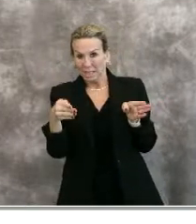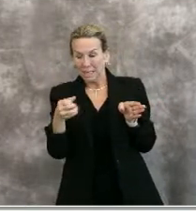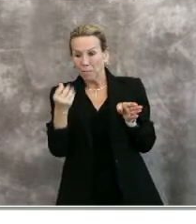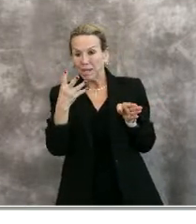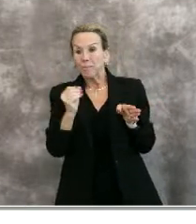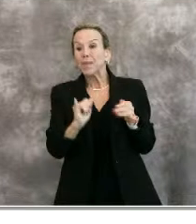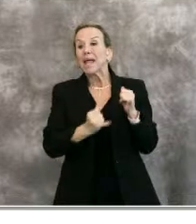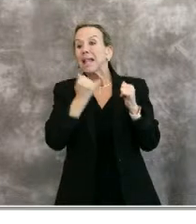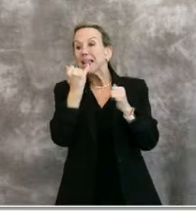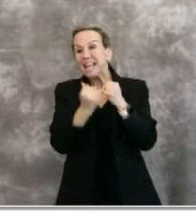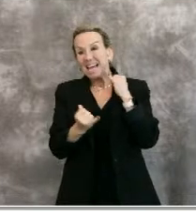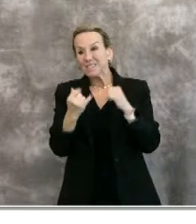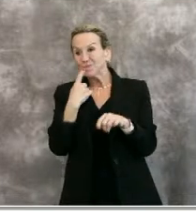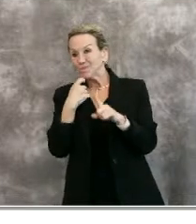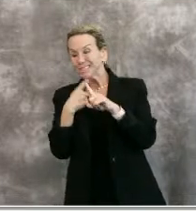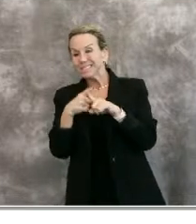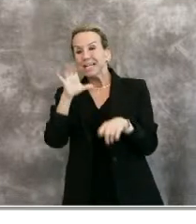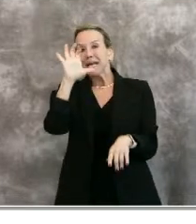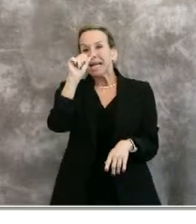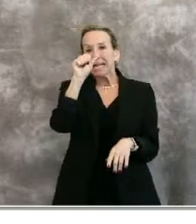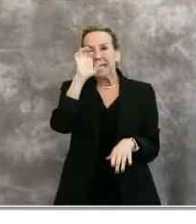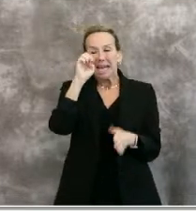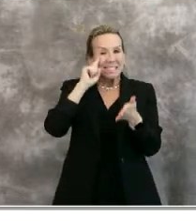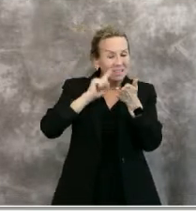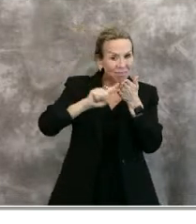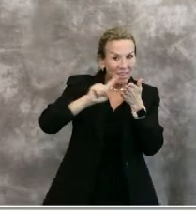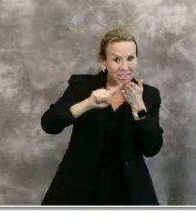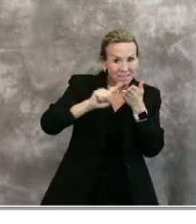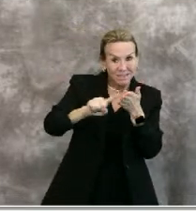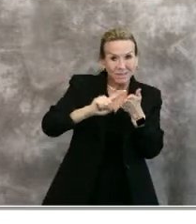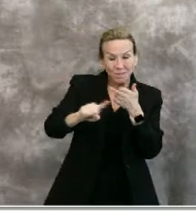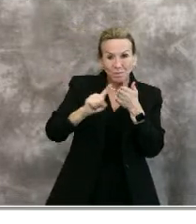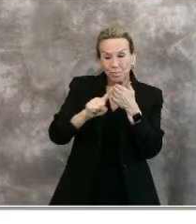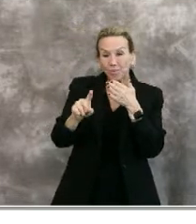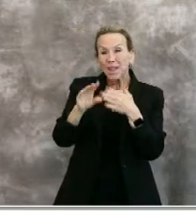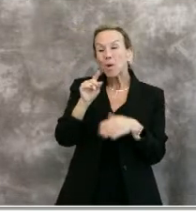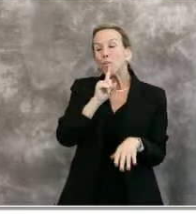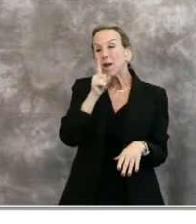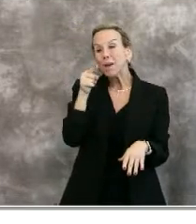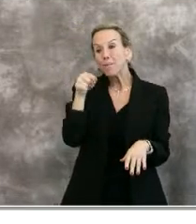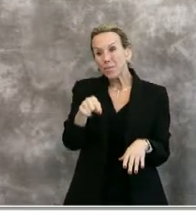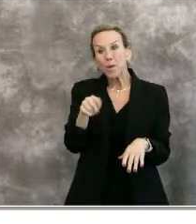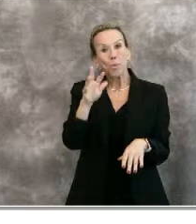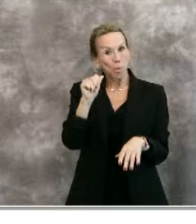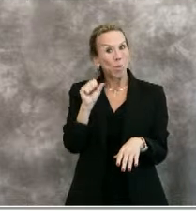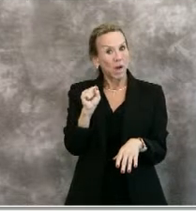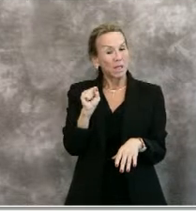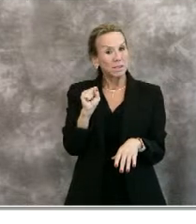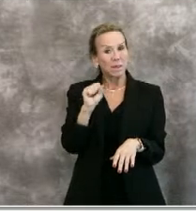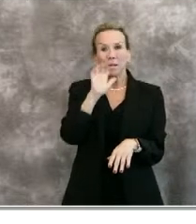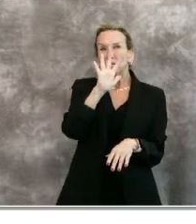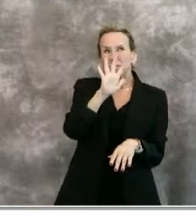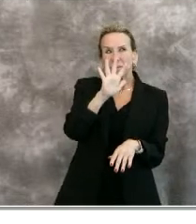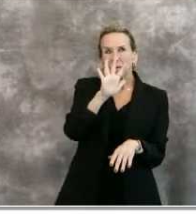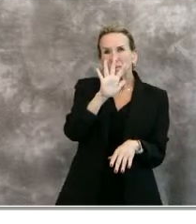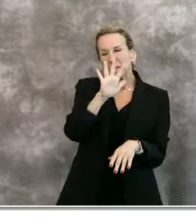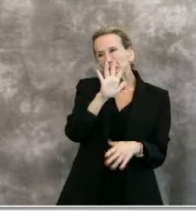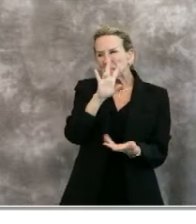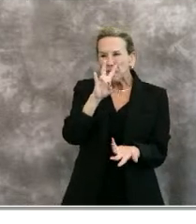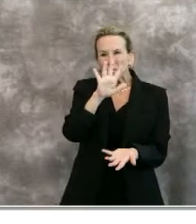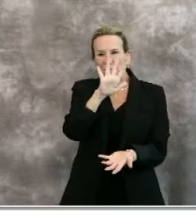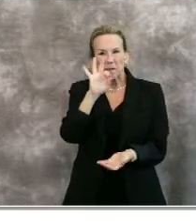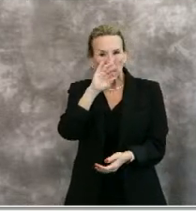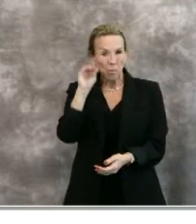case investigations, and this is actually was at 57 or 59%